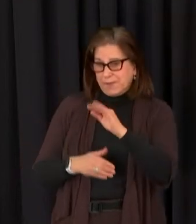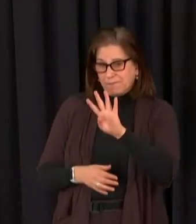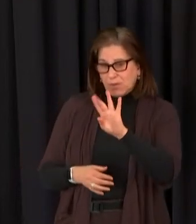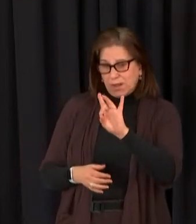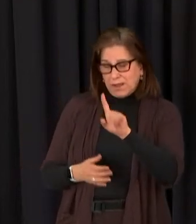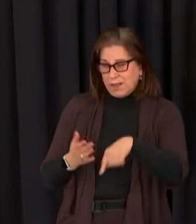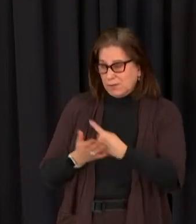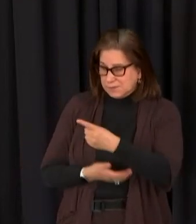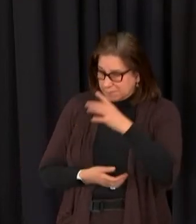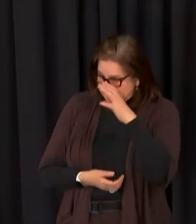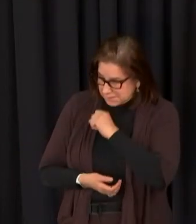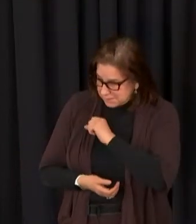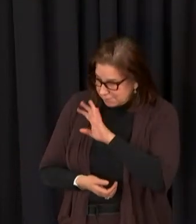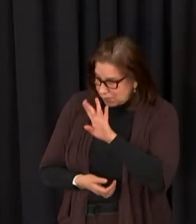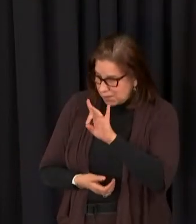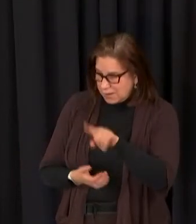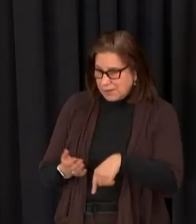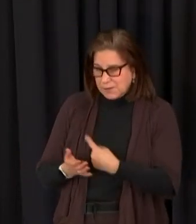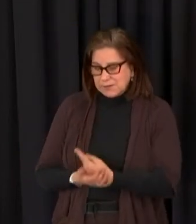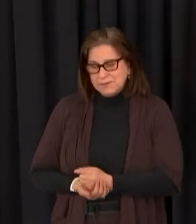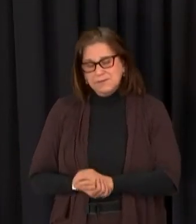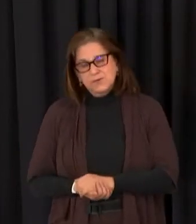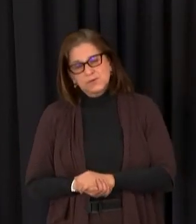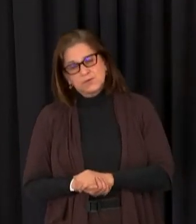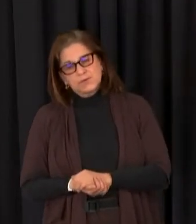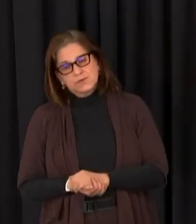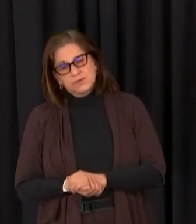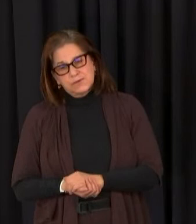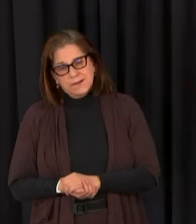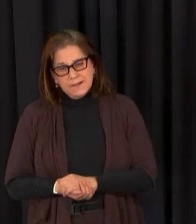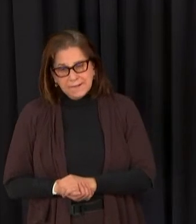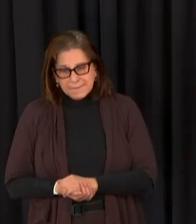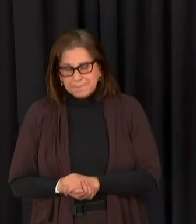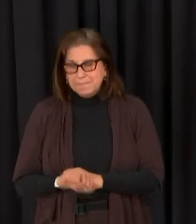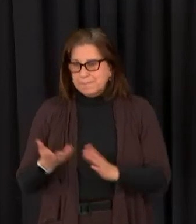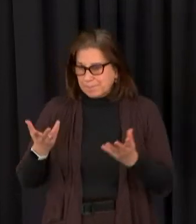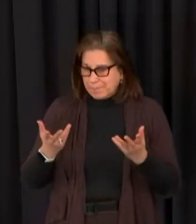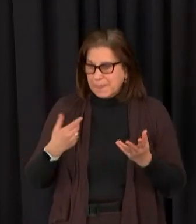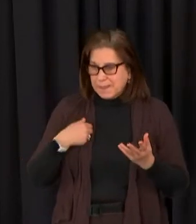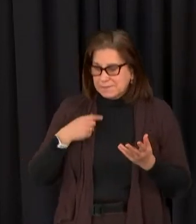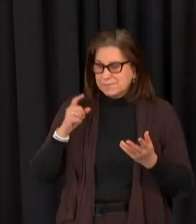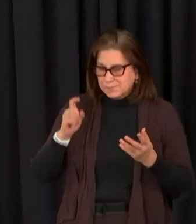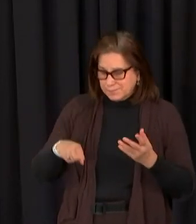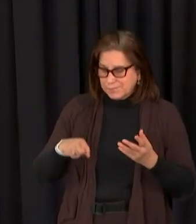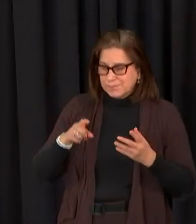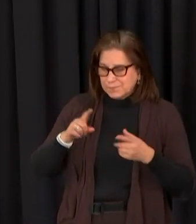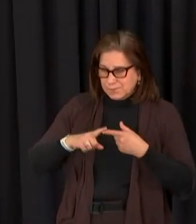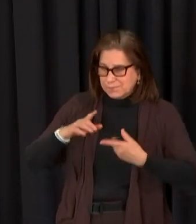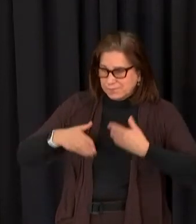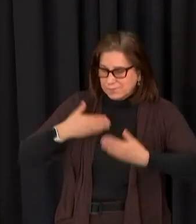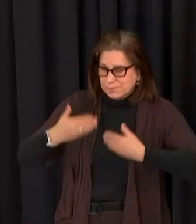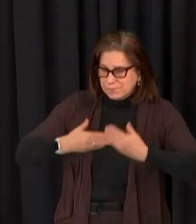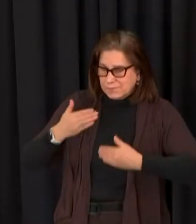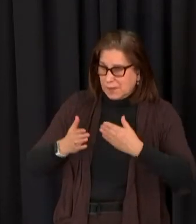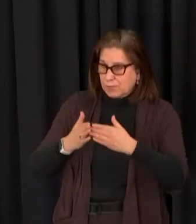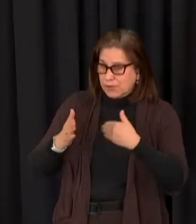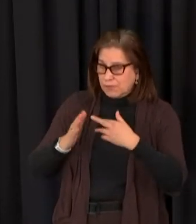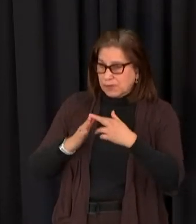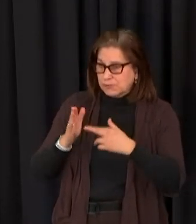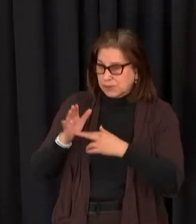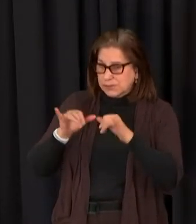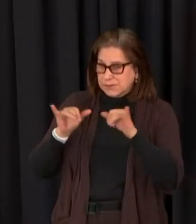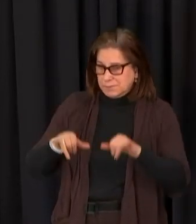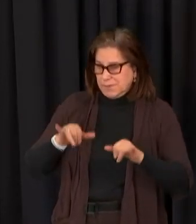So that's what people can expect with the pre-registration system. And